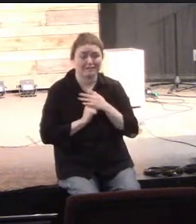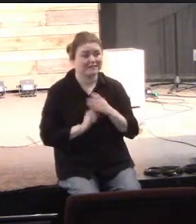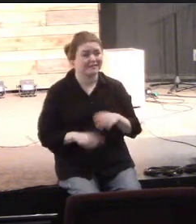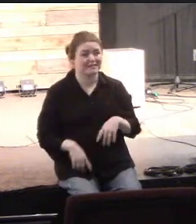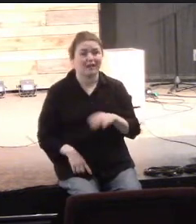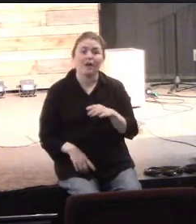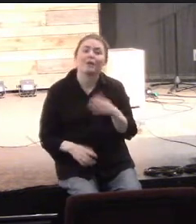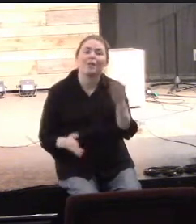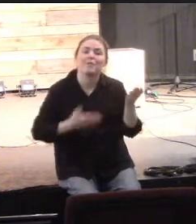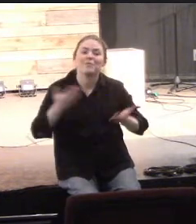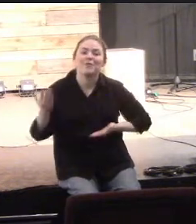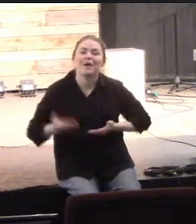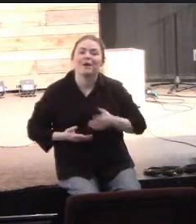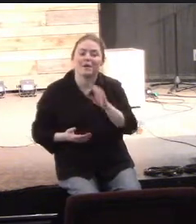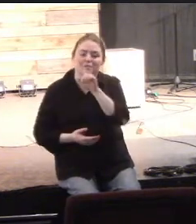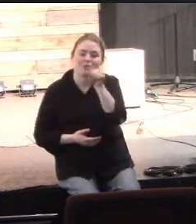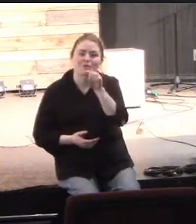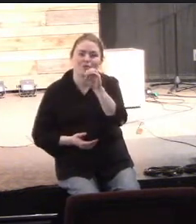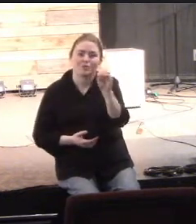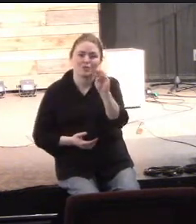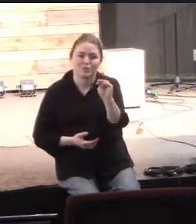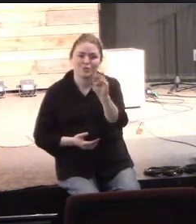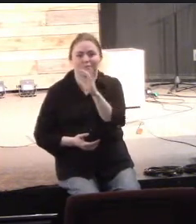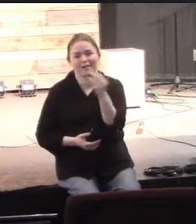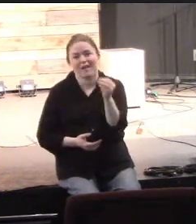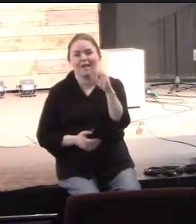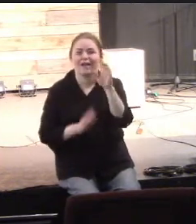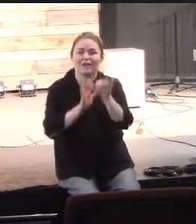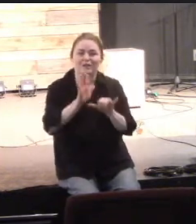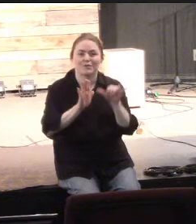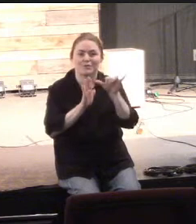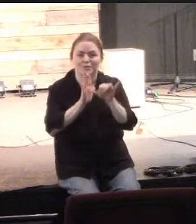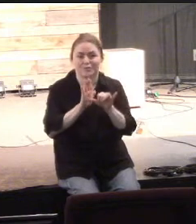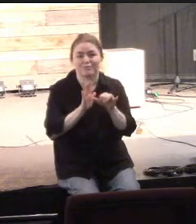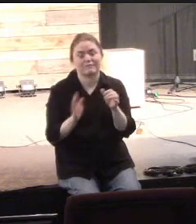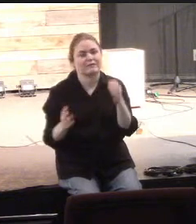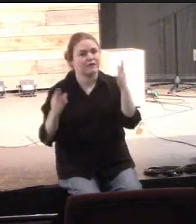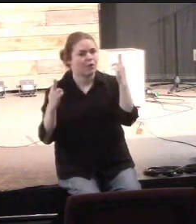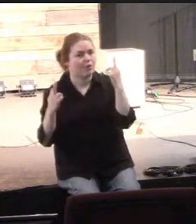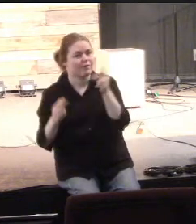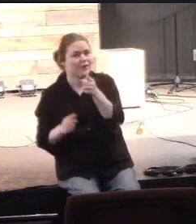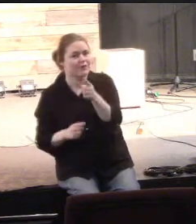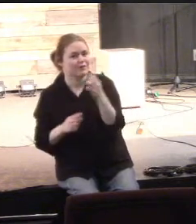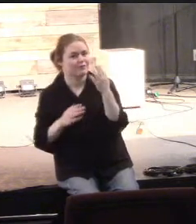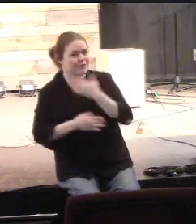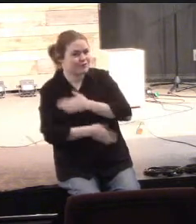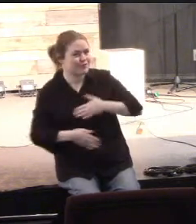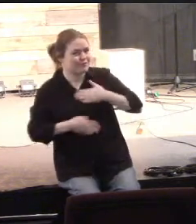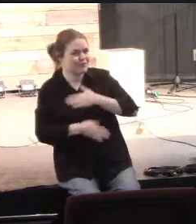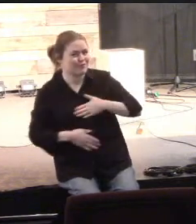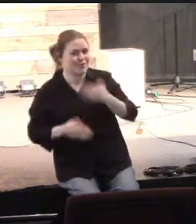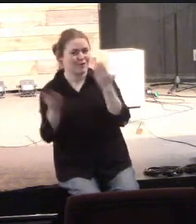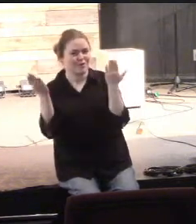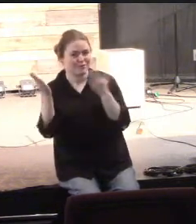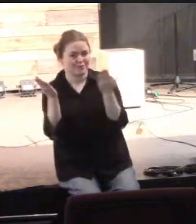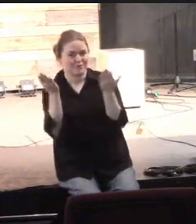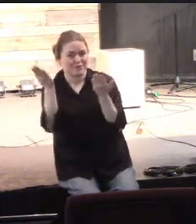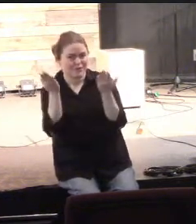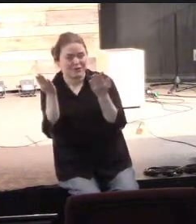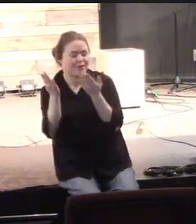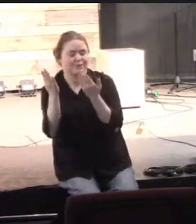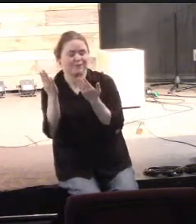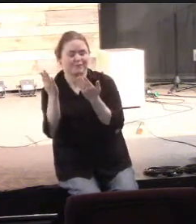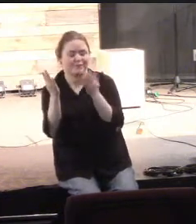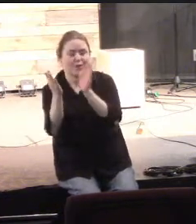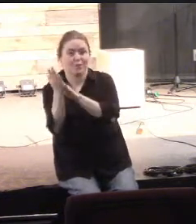Zoom and on YouTube, and hopefully you're having a great time of worship so far. We're going to be in the book of